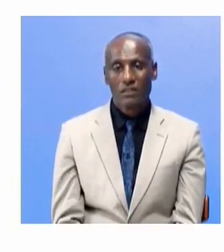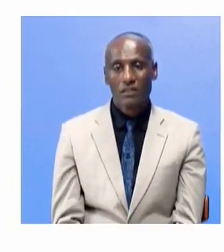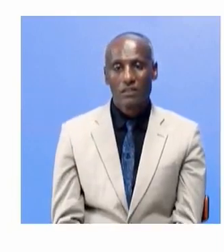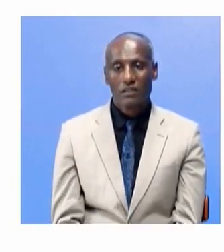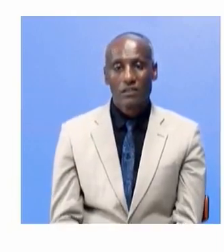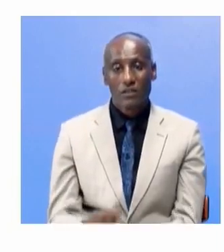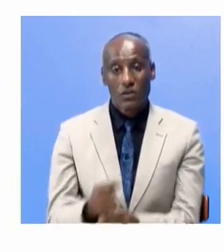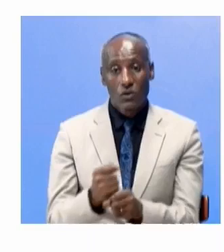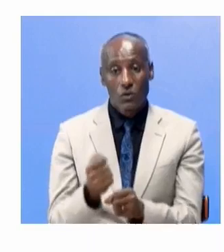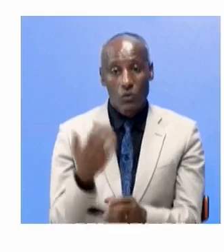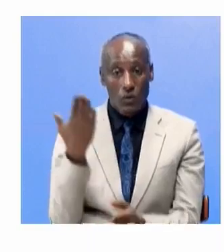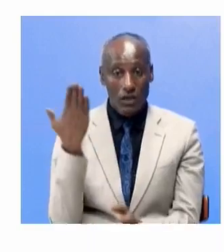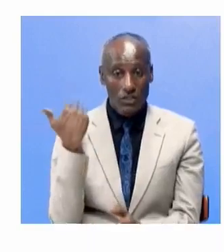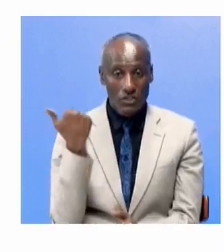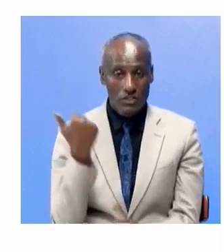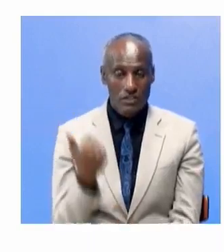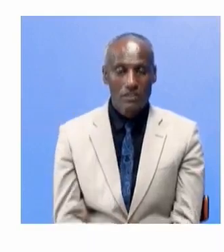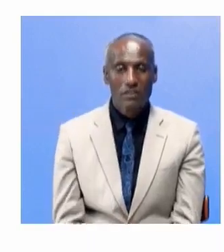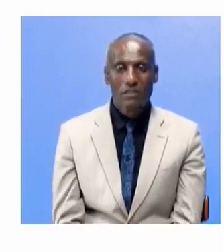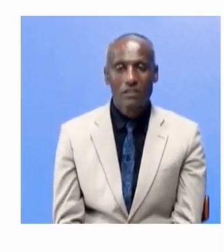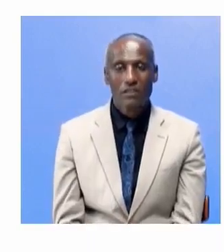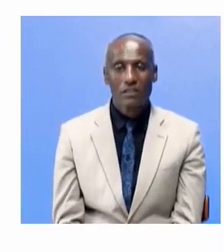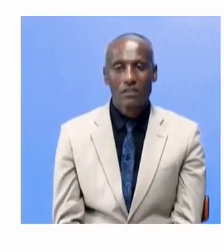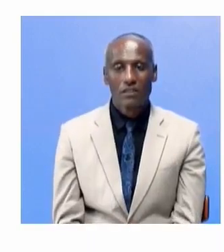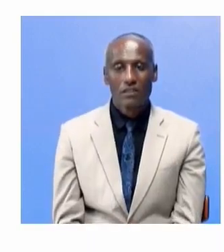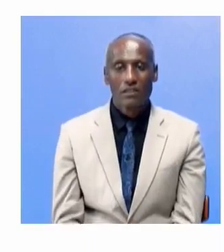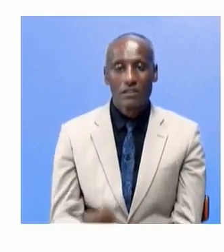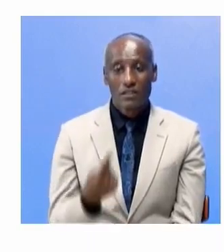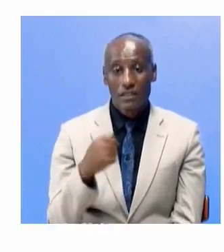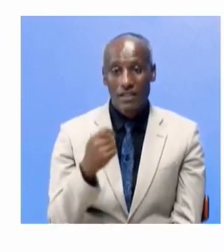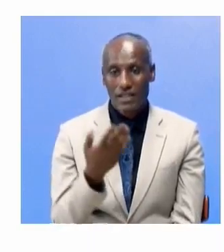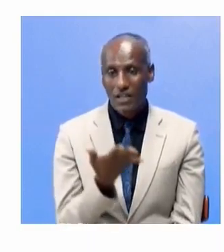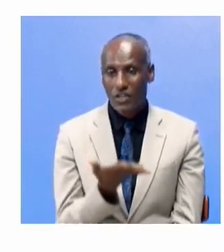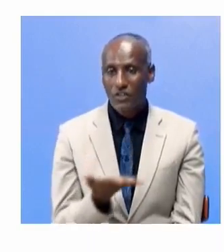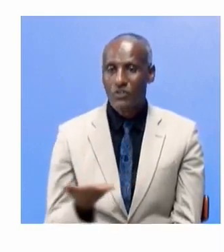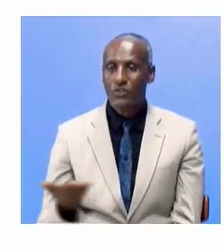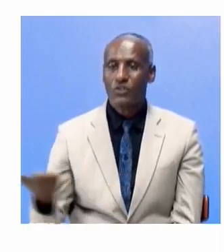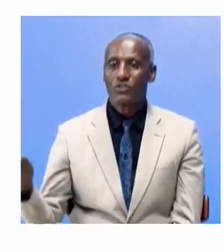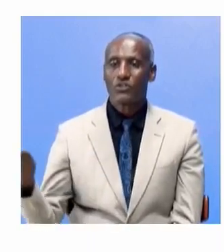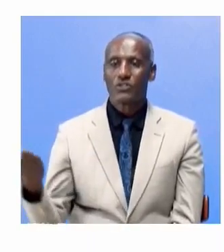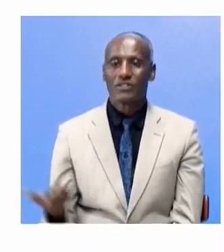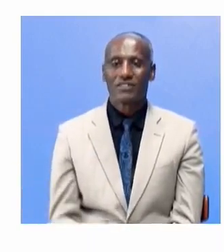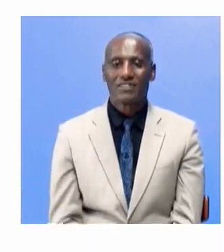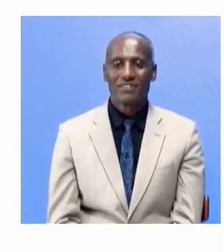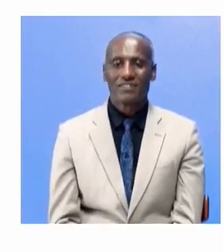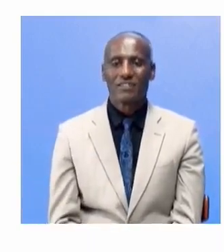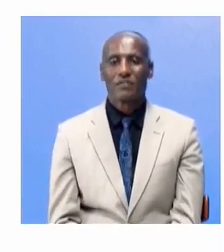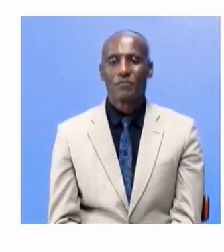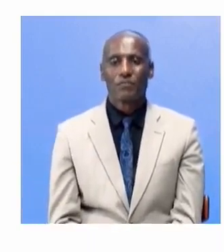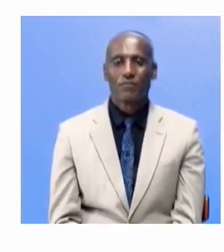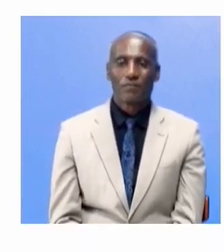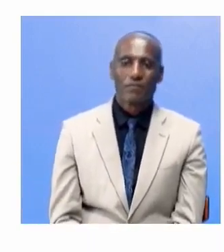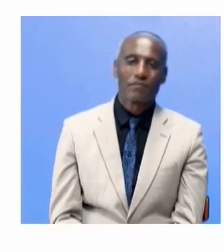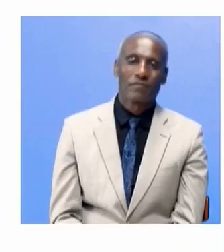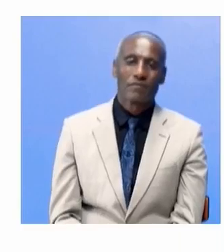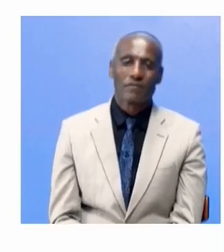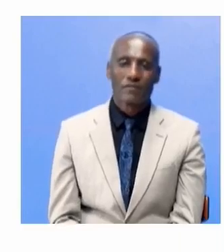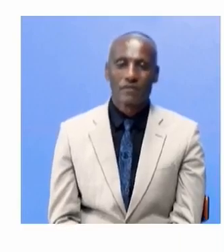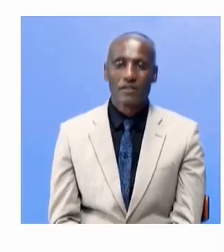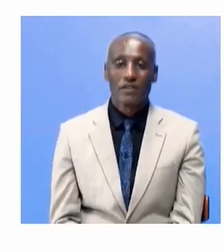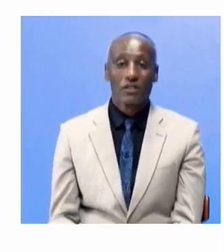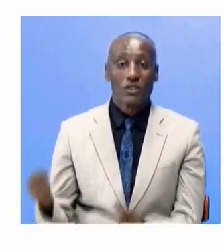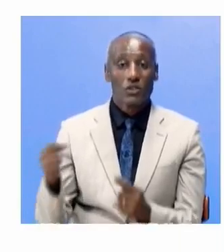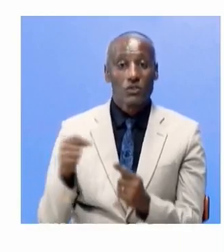wash the dishes to